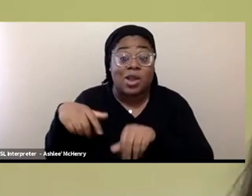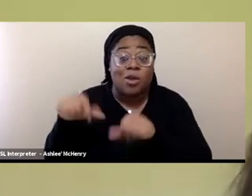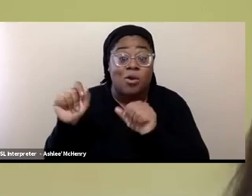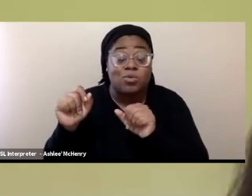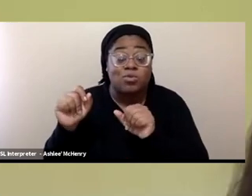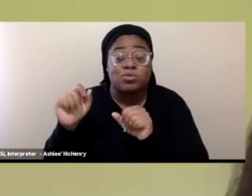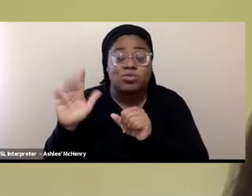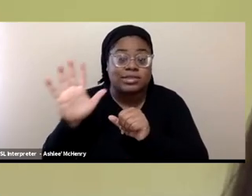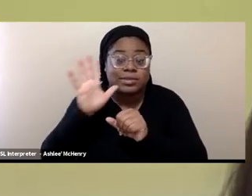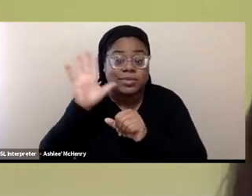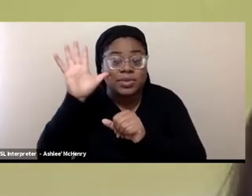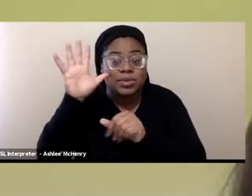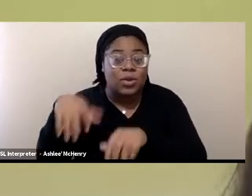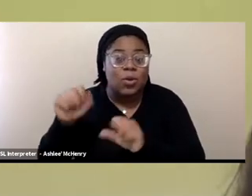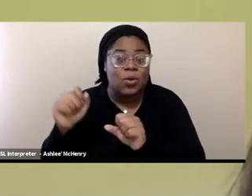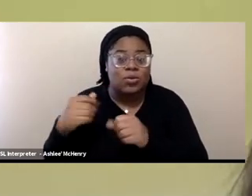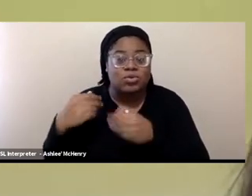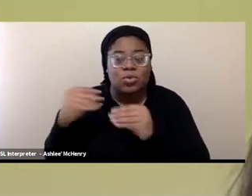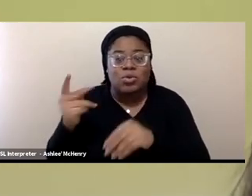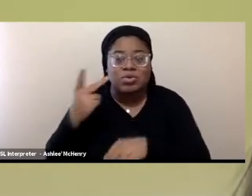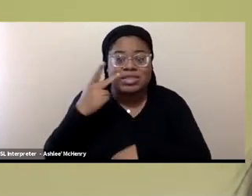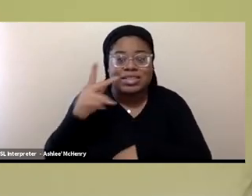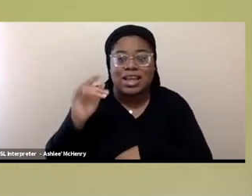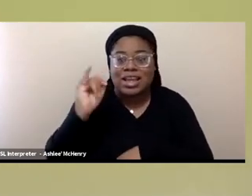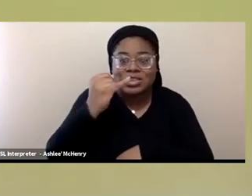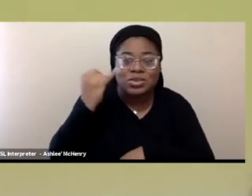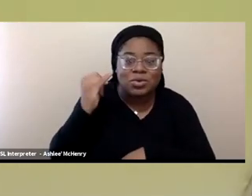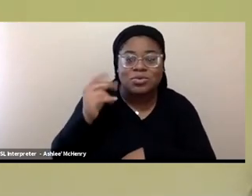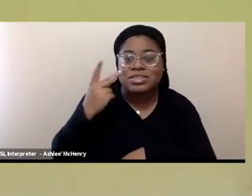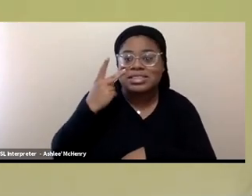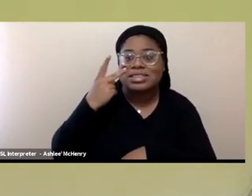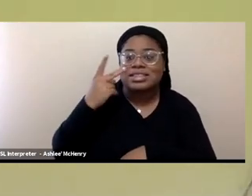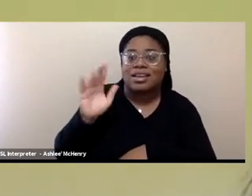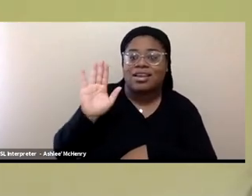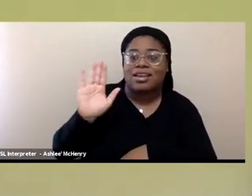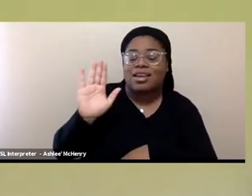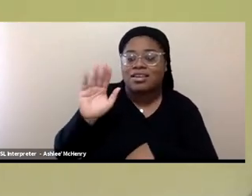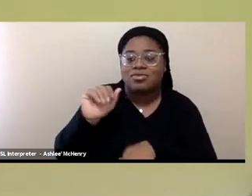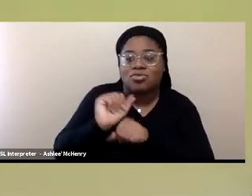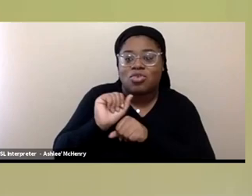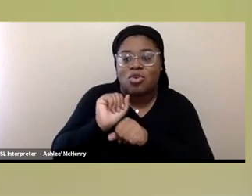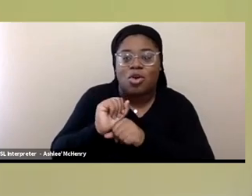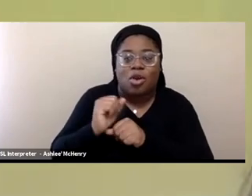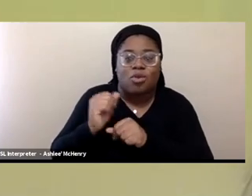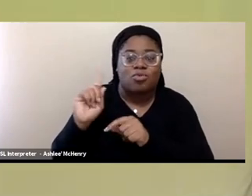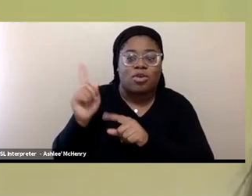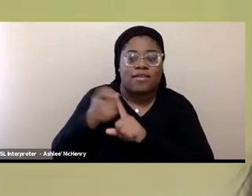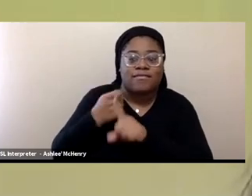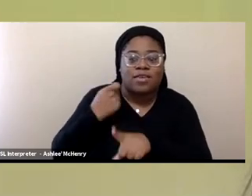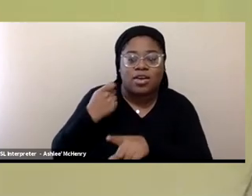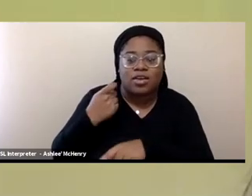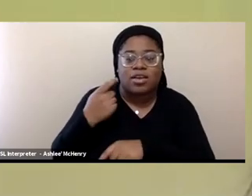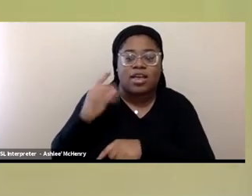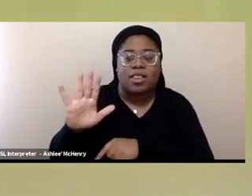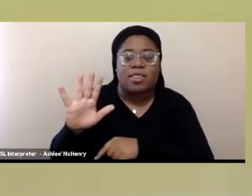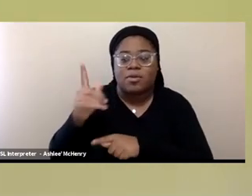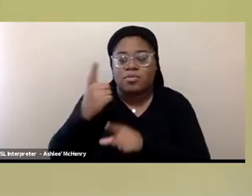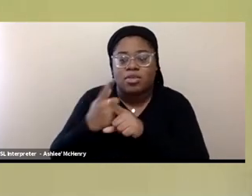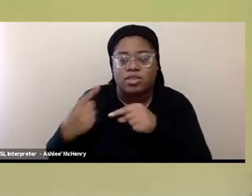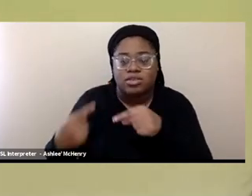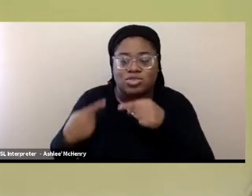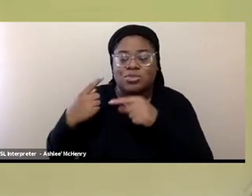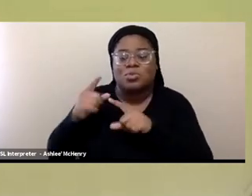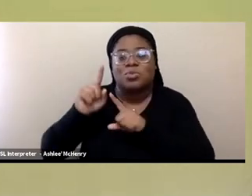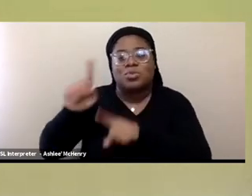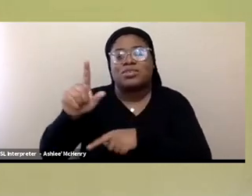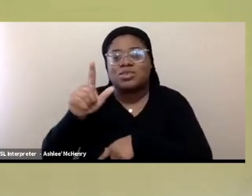went to Israel's brother's work and we saw what he does and where he comes from and his brother's own struggles. And then we went to Lou's